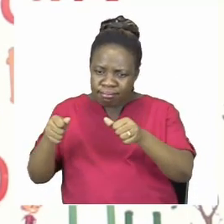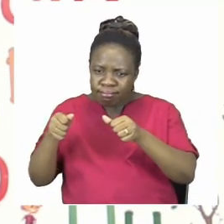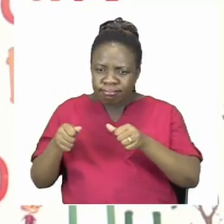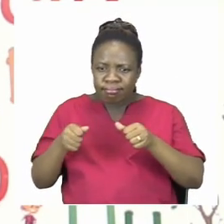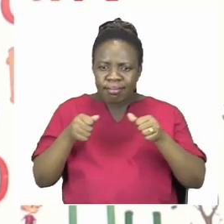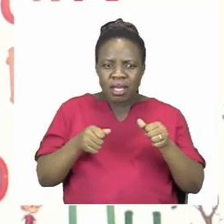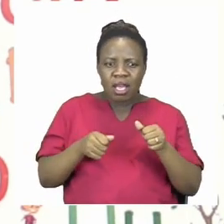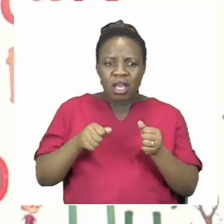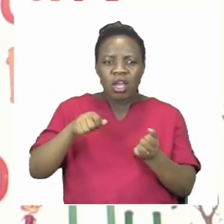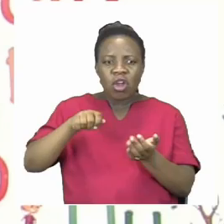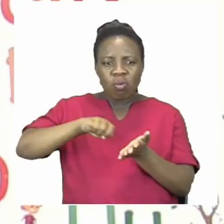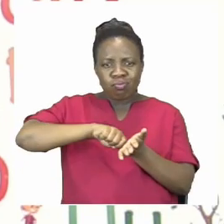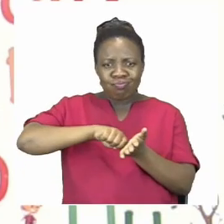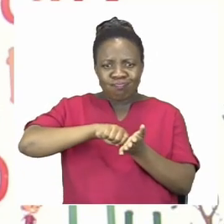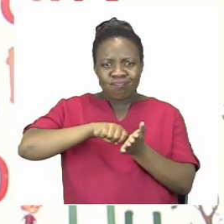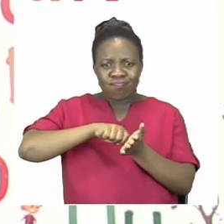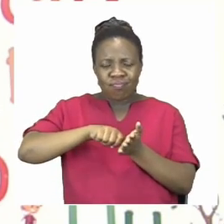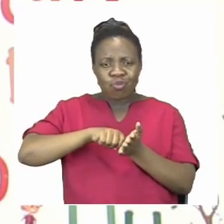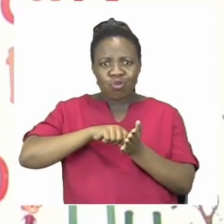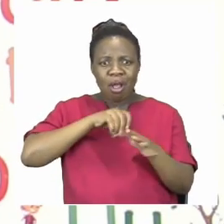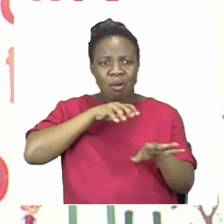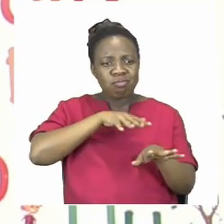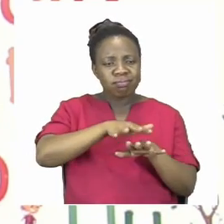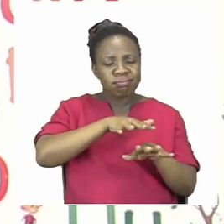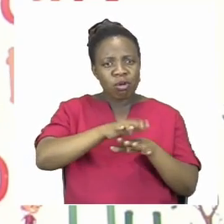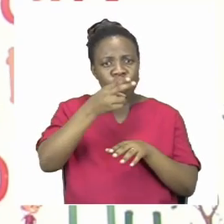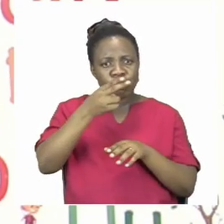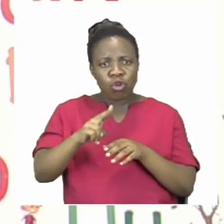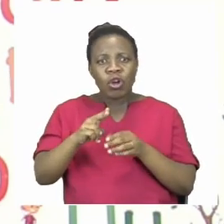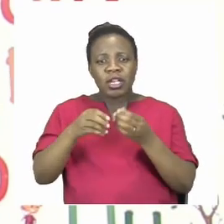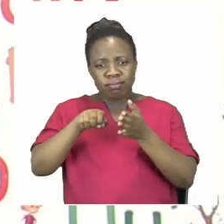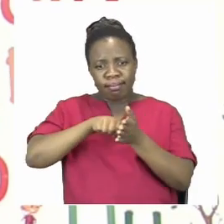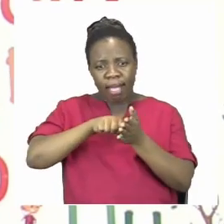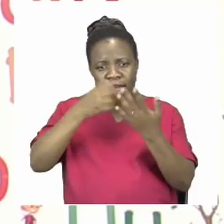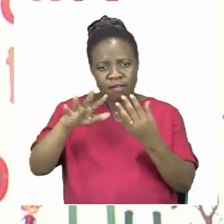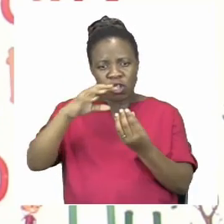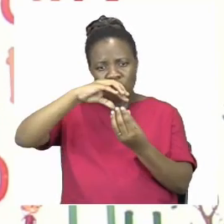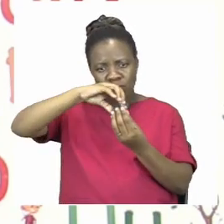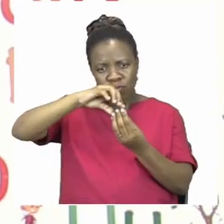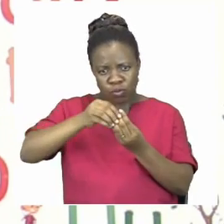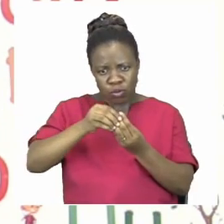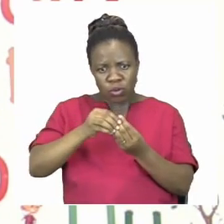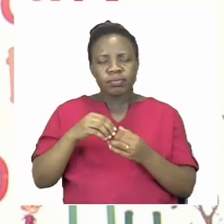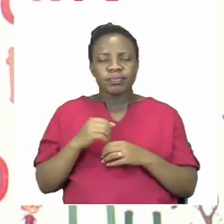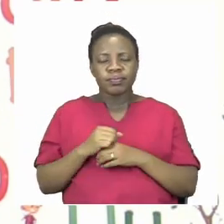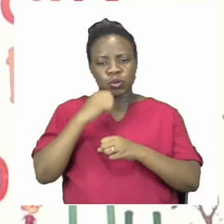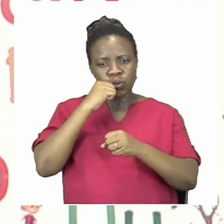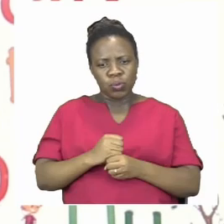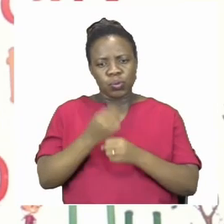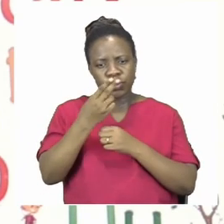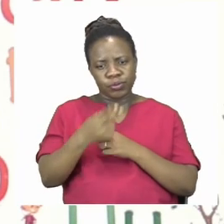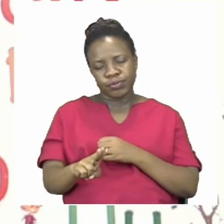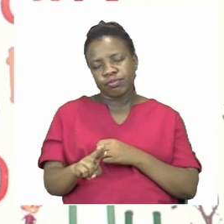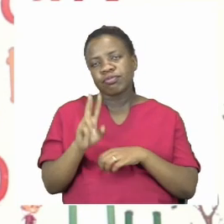the cap so it doesn't dry out. Have fun with both of these exercises, boys and girls, and I'll see you soon after the advert